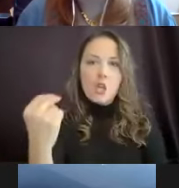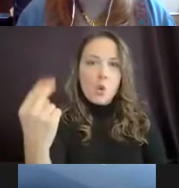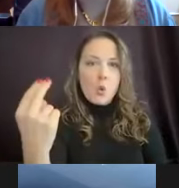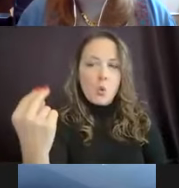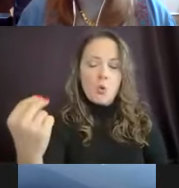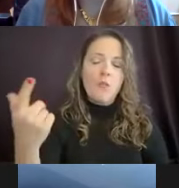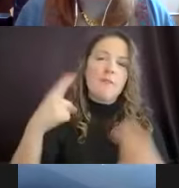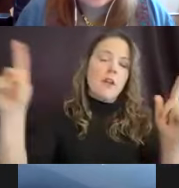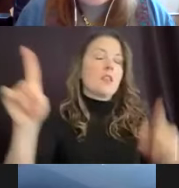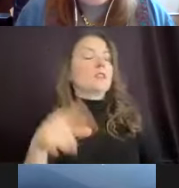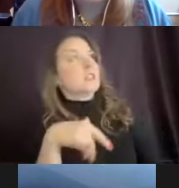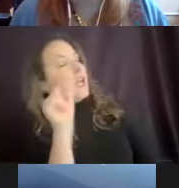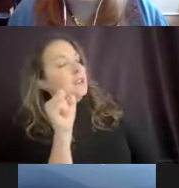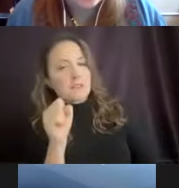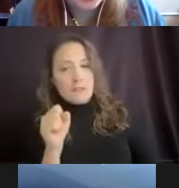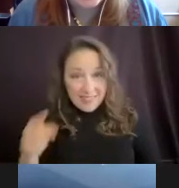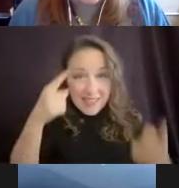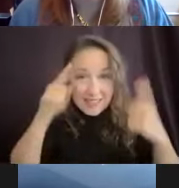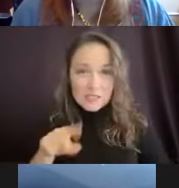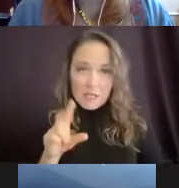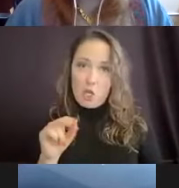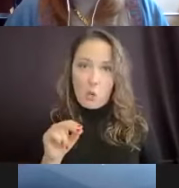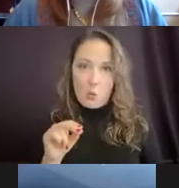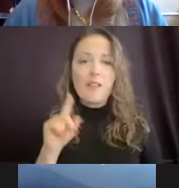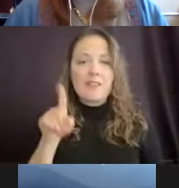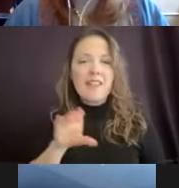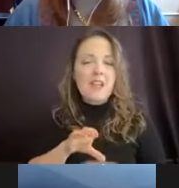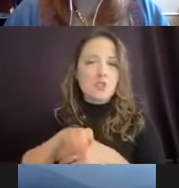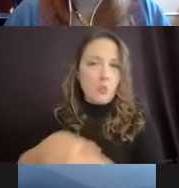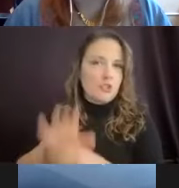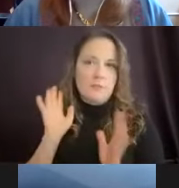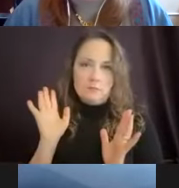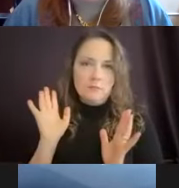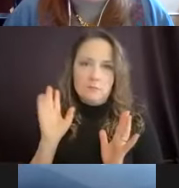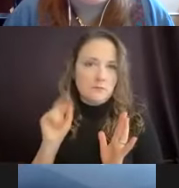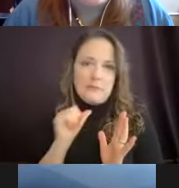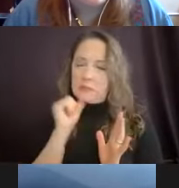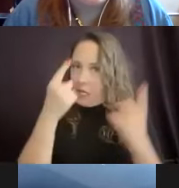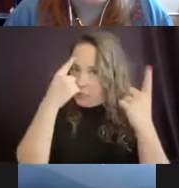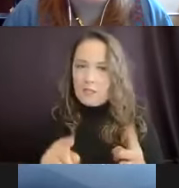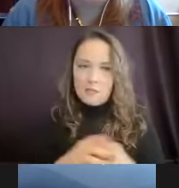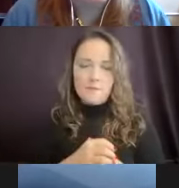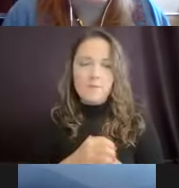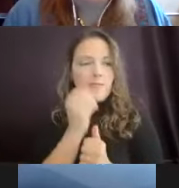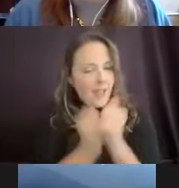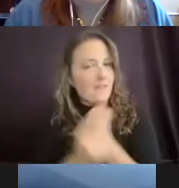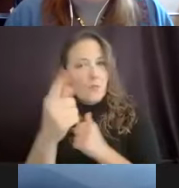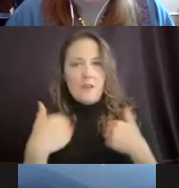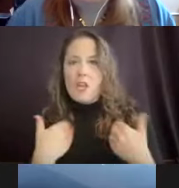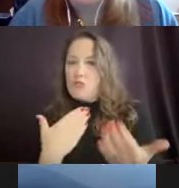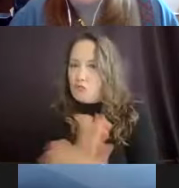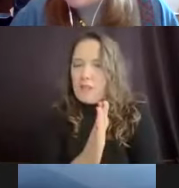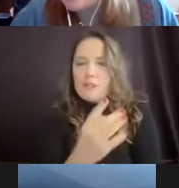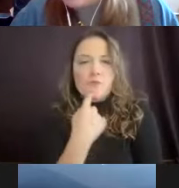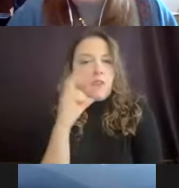yes, that's not consent, that's coercion. Everybody has the right to say no to a